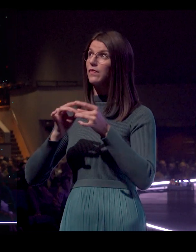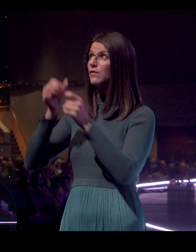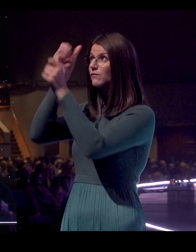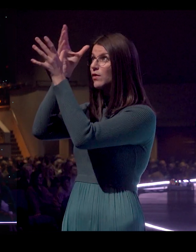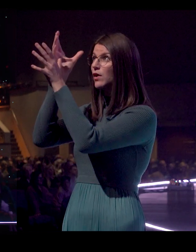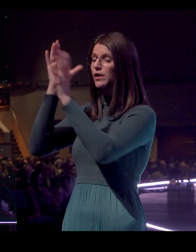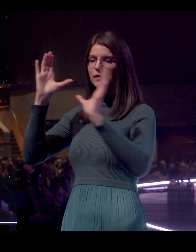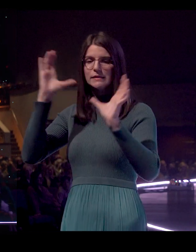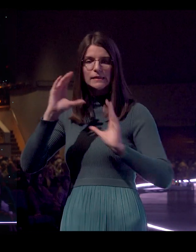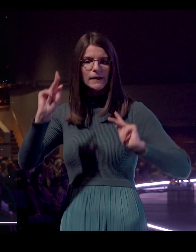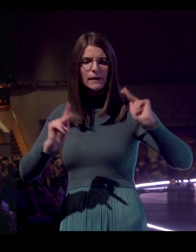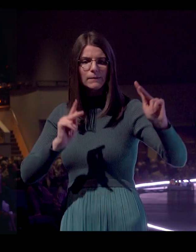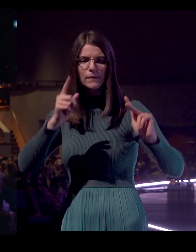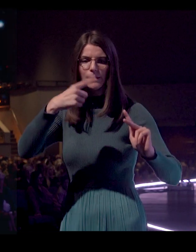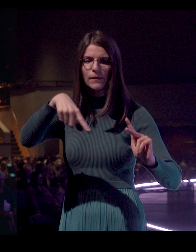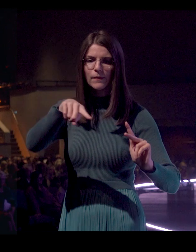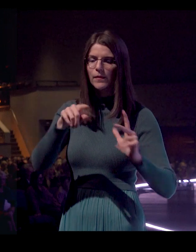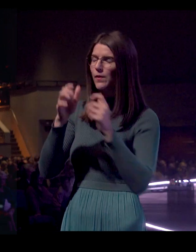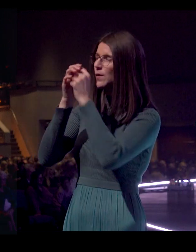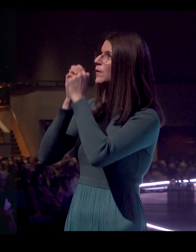him.